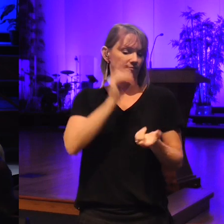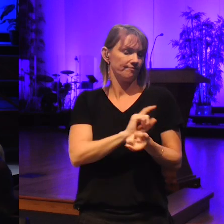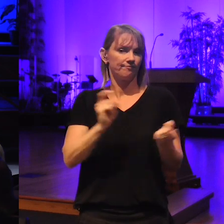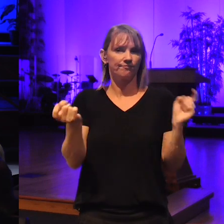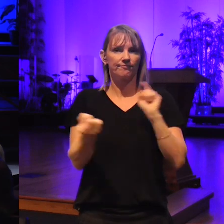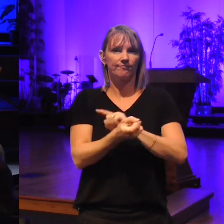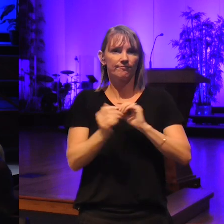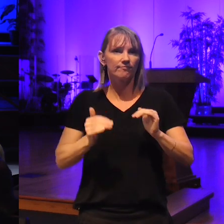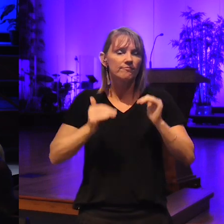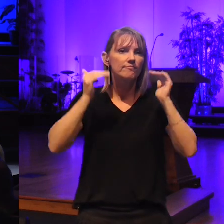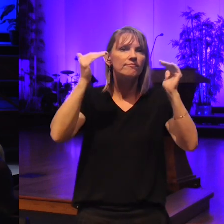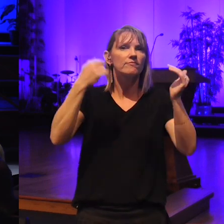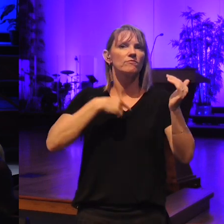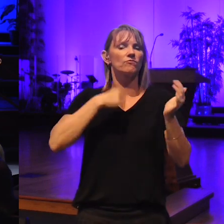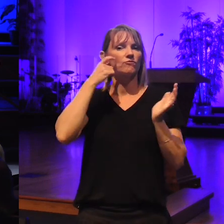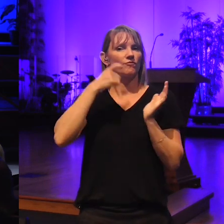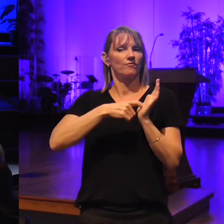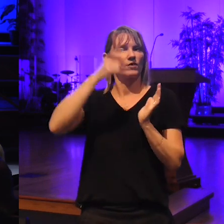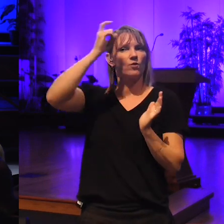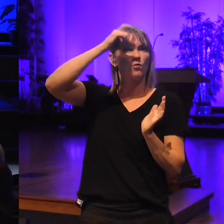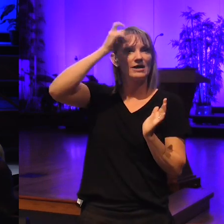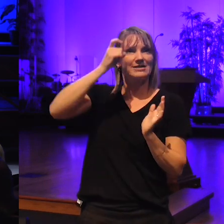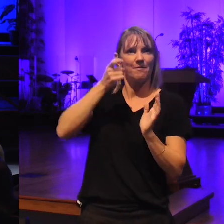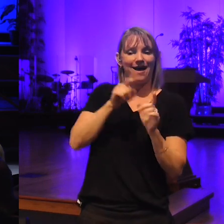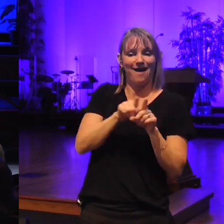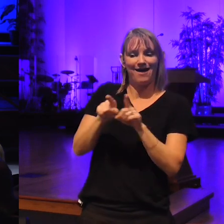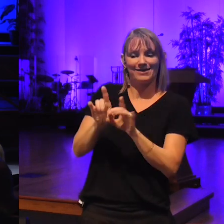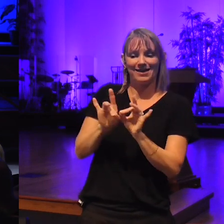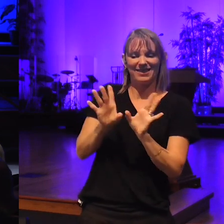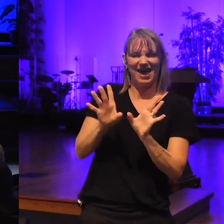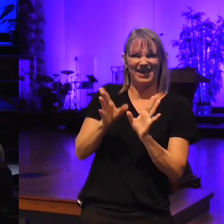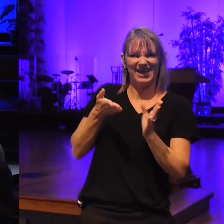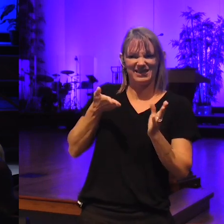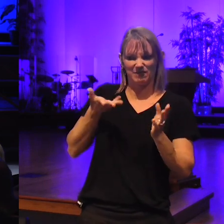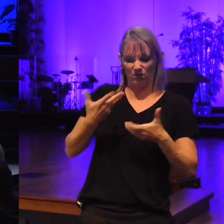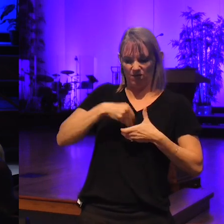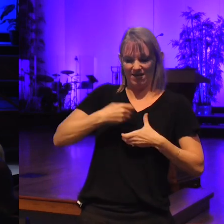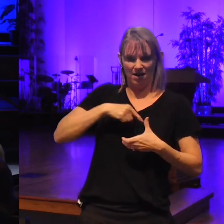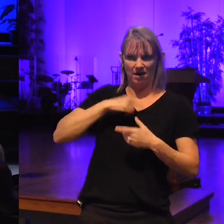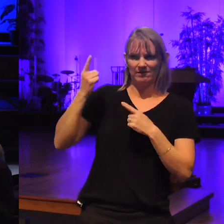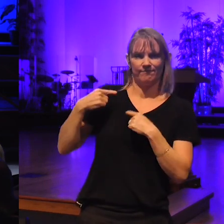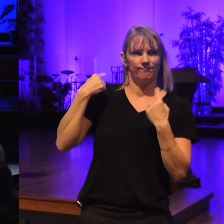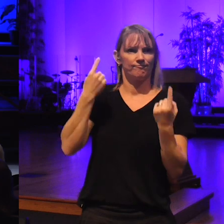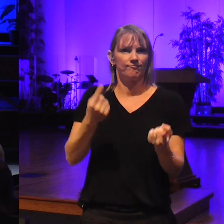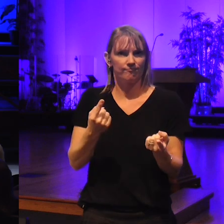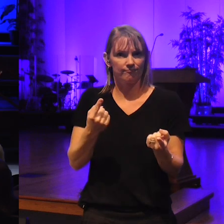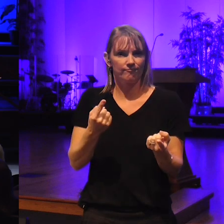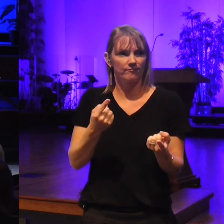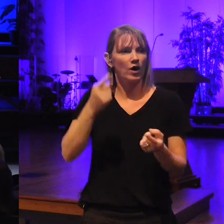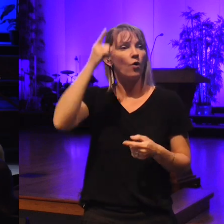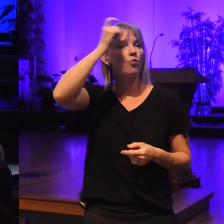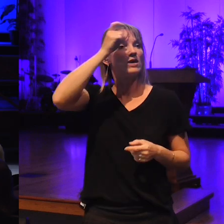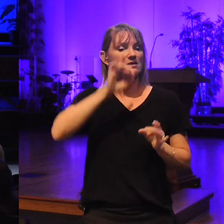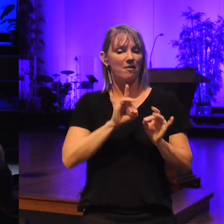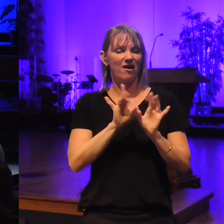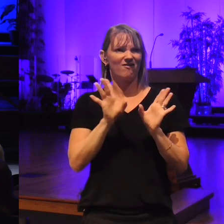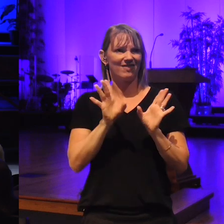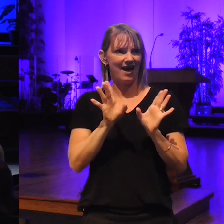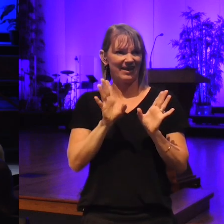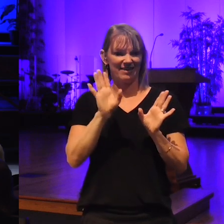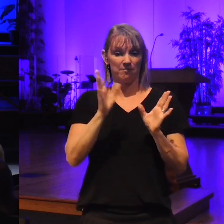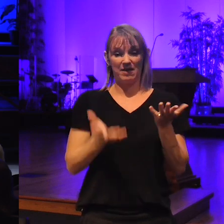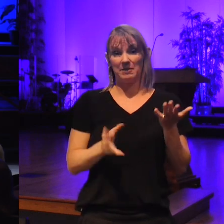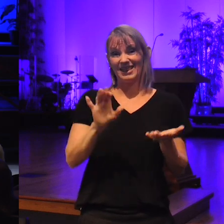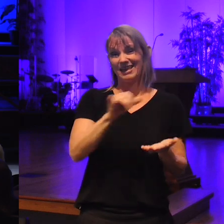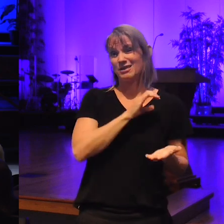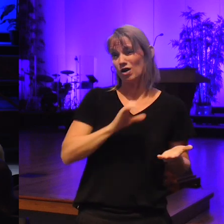we recognize that wisdom as a light has always been present. And the wisdom of light, perhaps we could say it's the